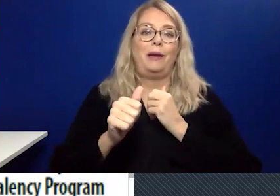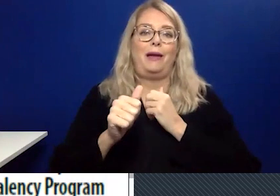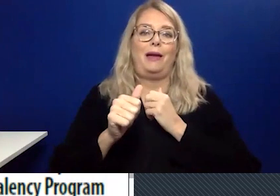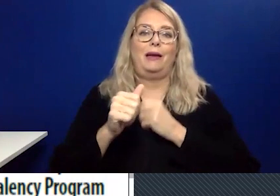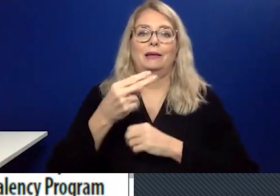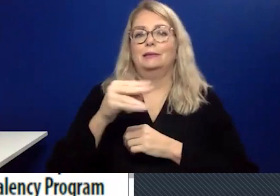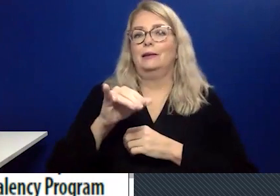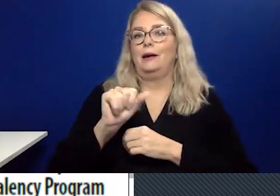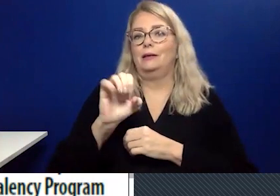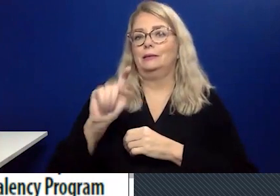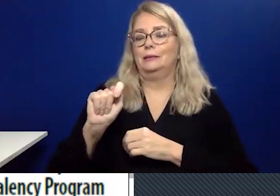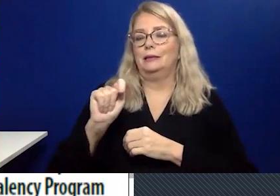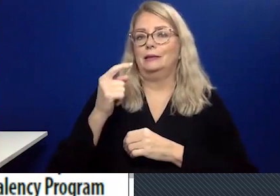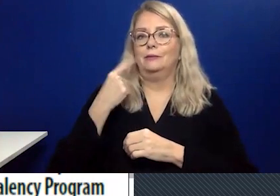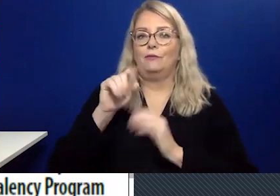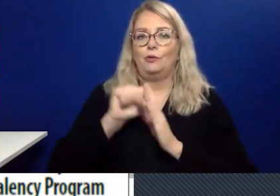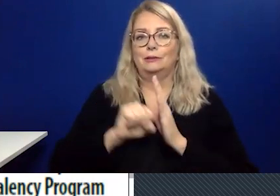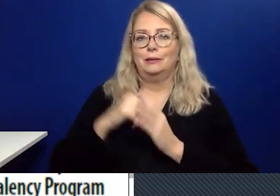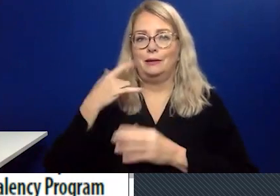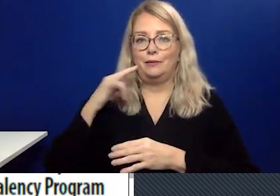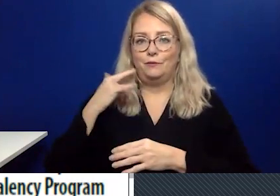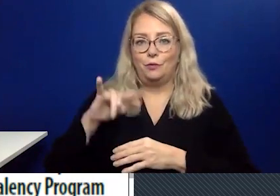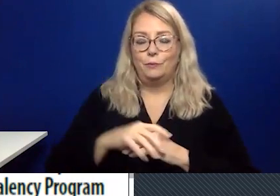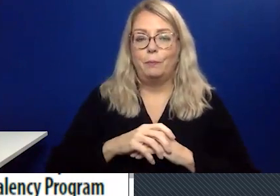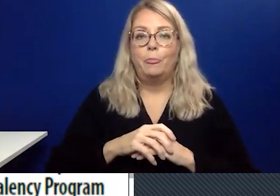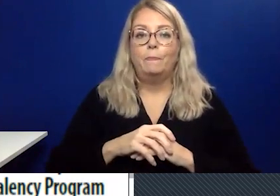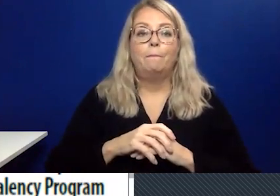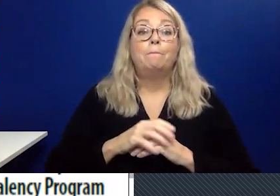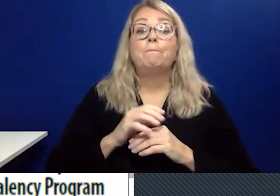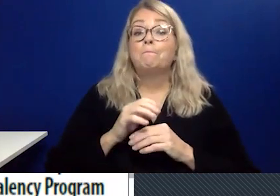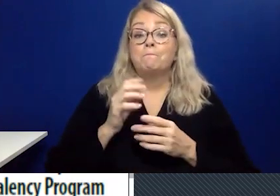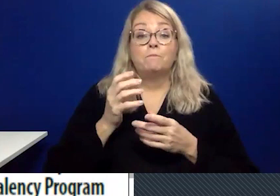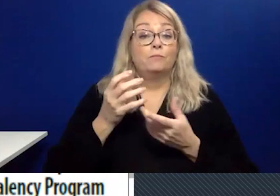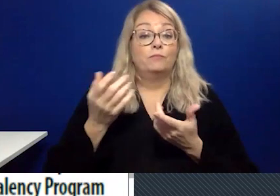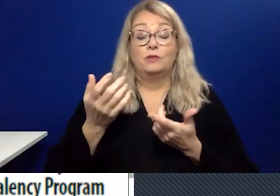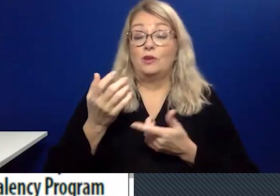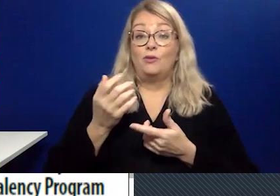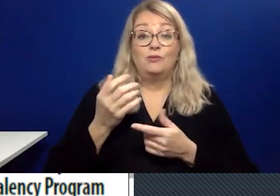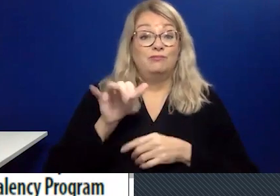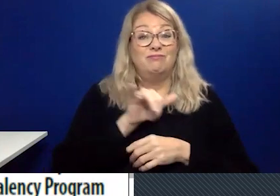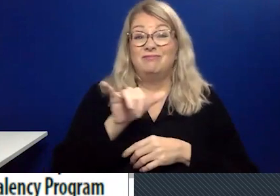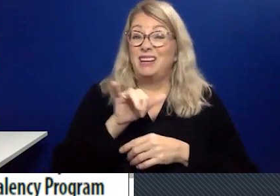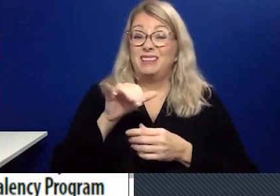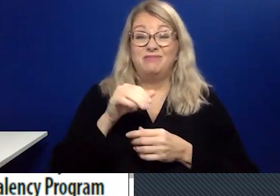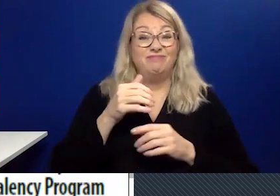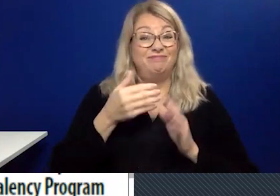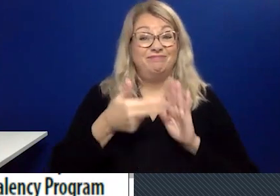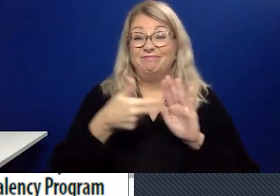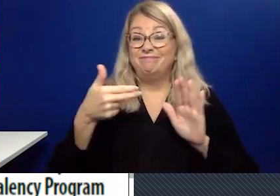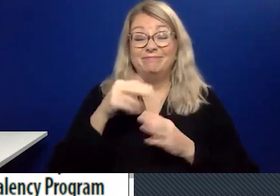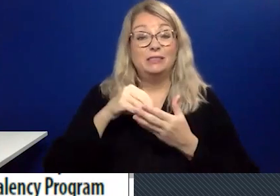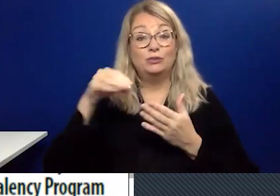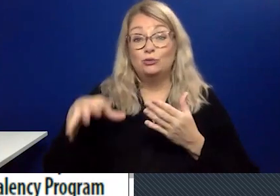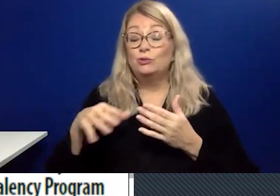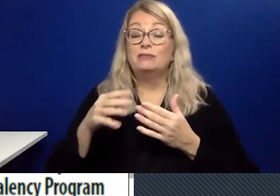equivalency exam with the state of California. They get all the perks of being a student at Fresno City. They have a student